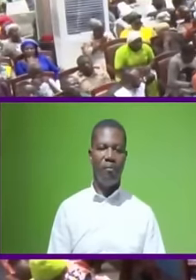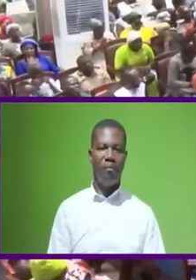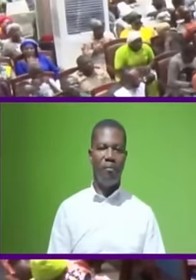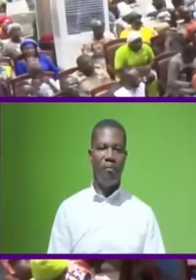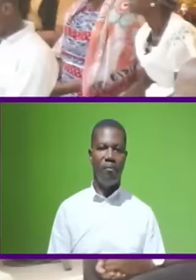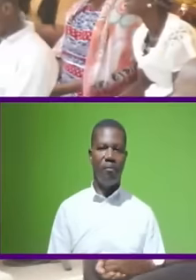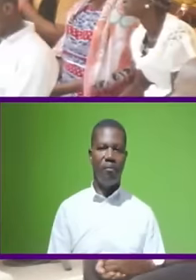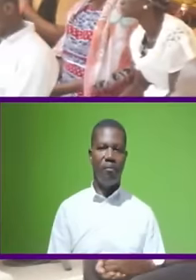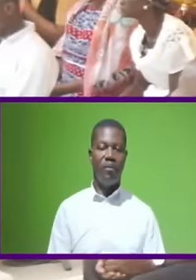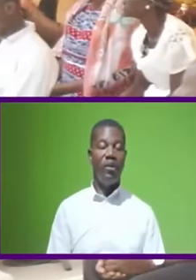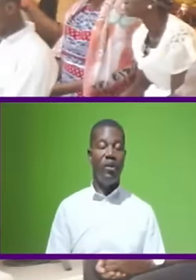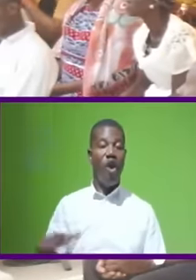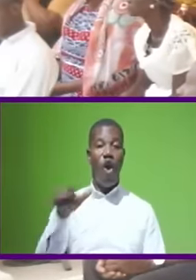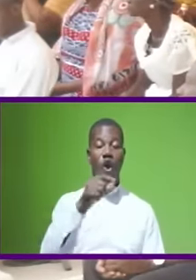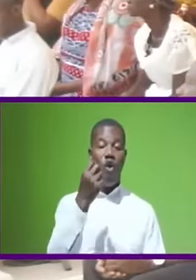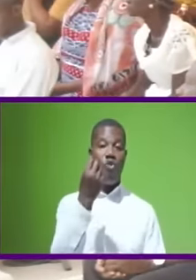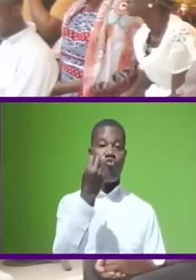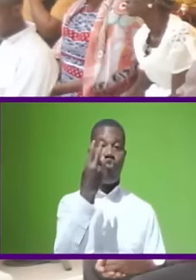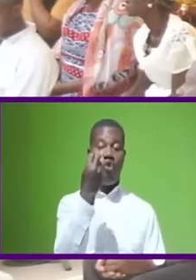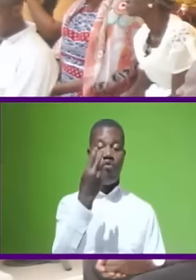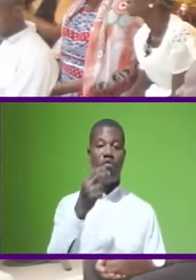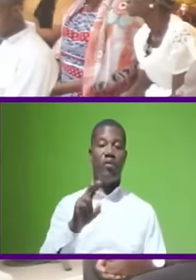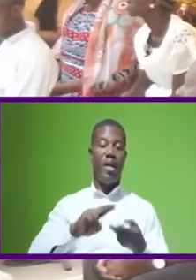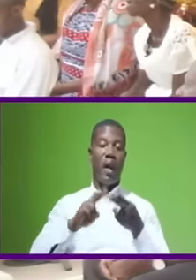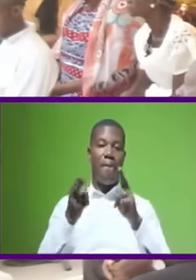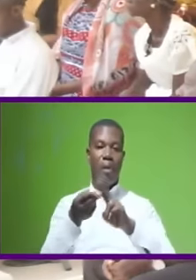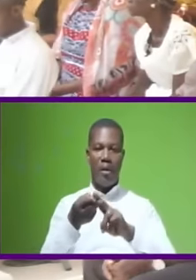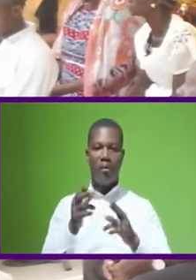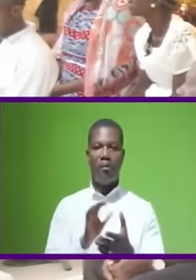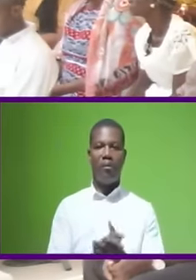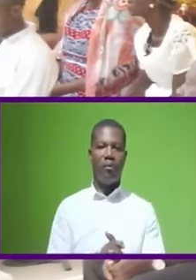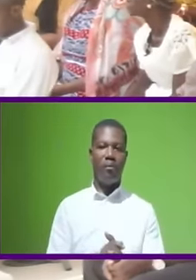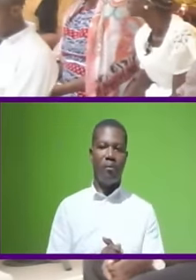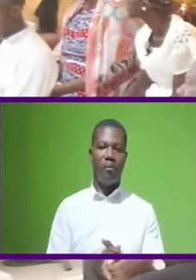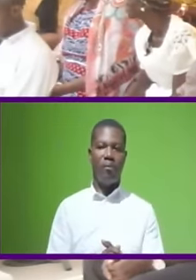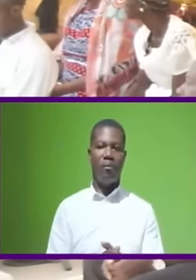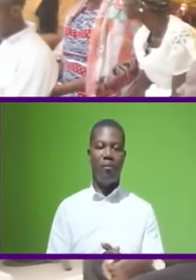Now we are 12. They were 12 in number.